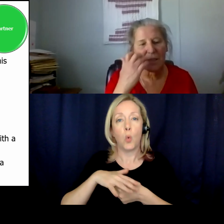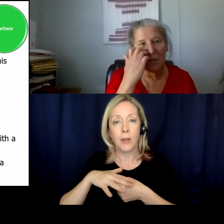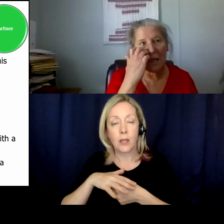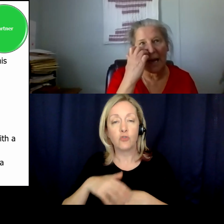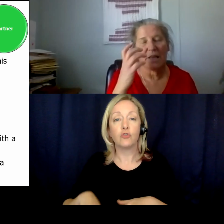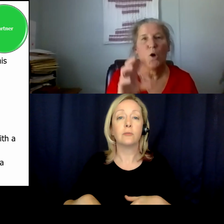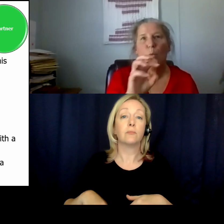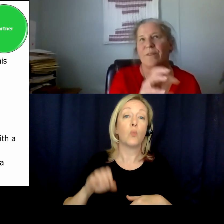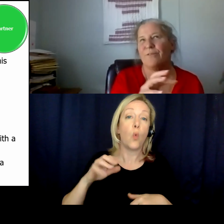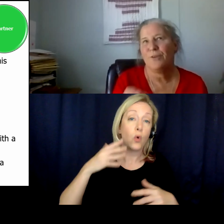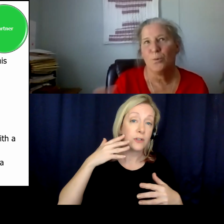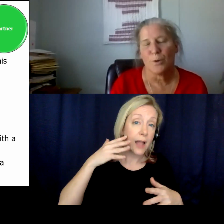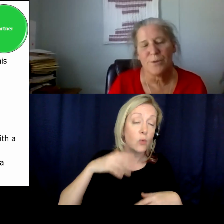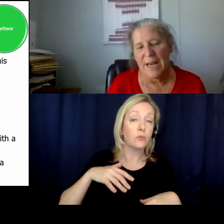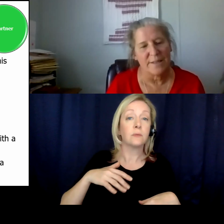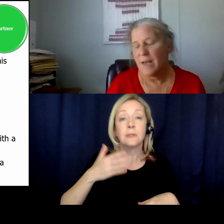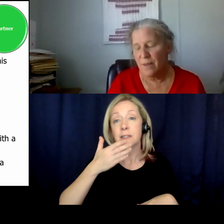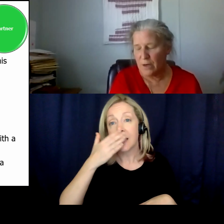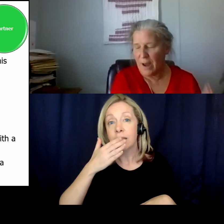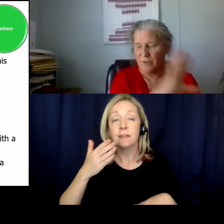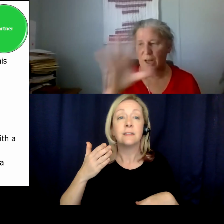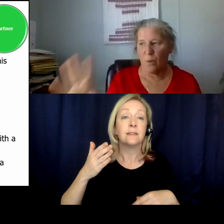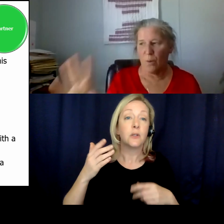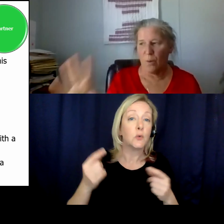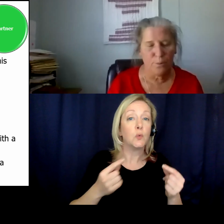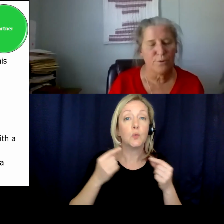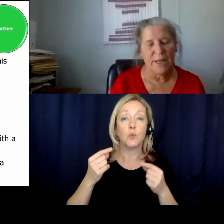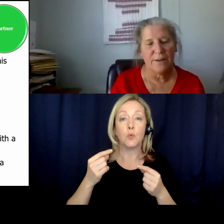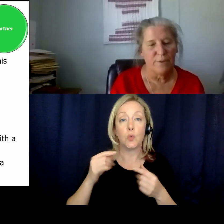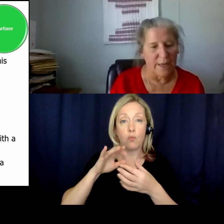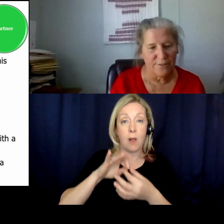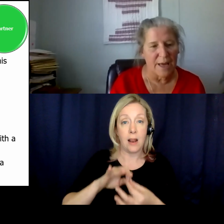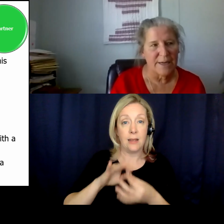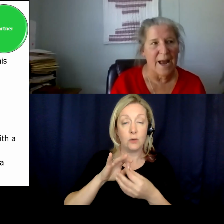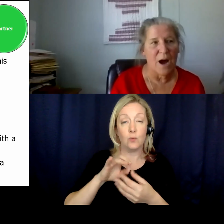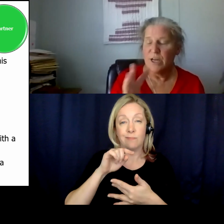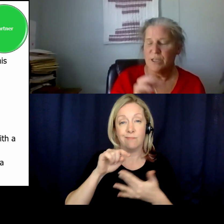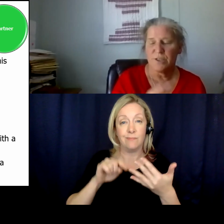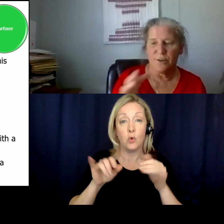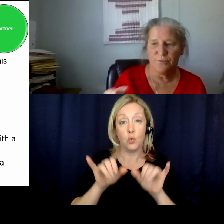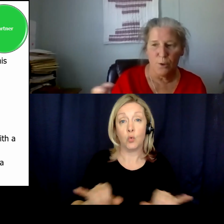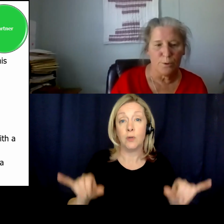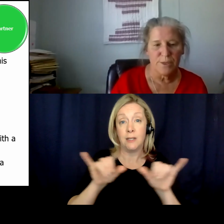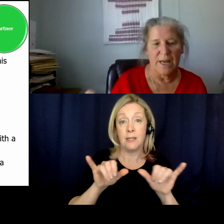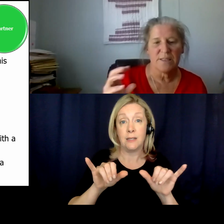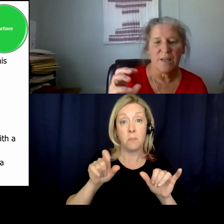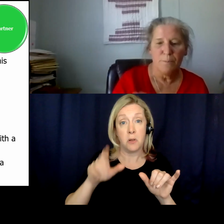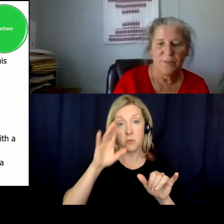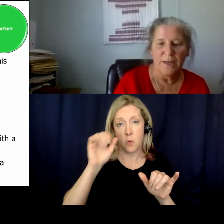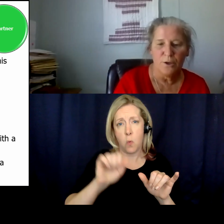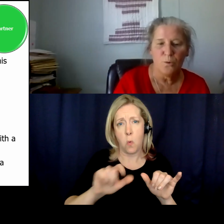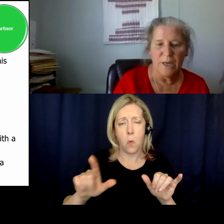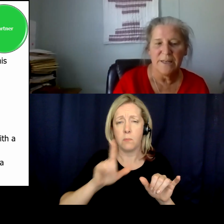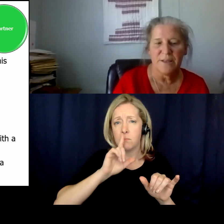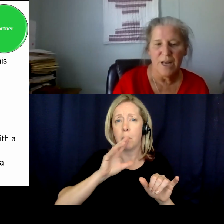that are associated with a few routines. They don't have to know every routine inside and out, just a few routines, but